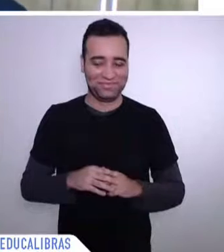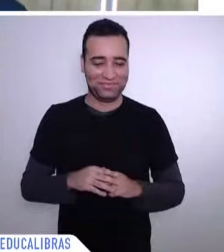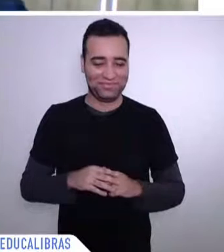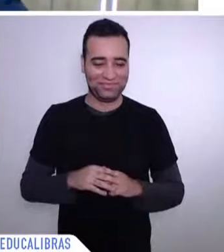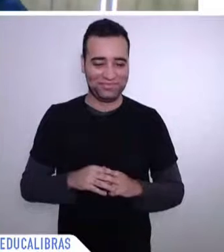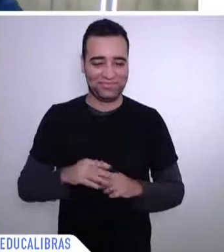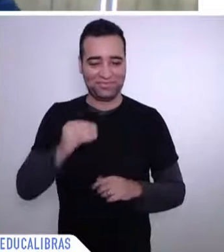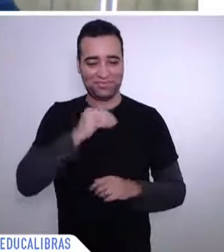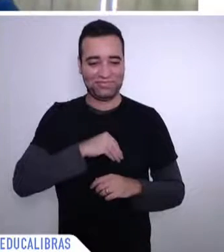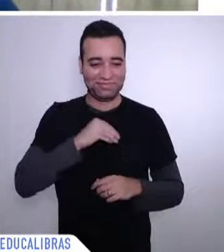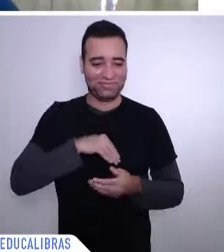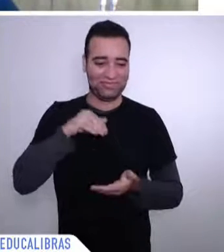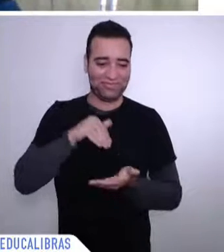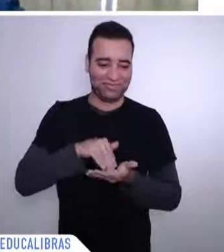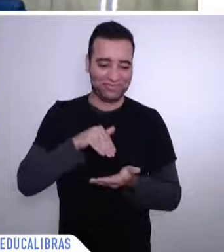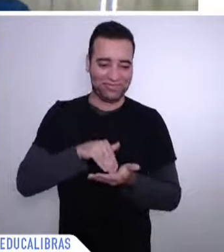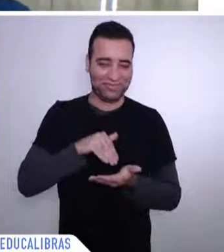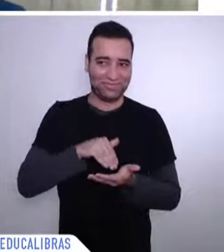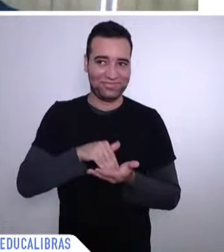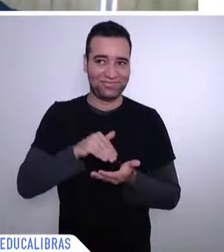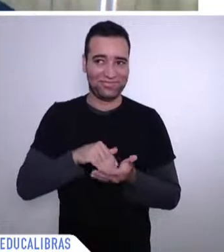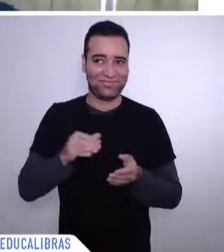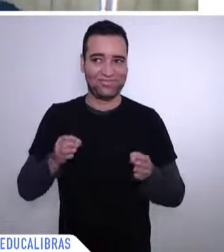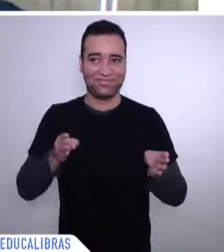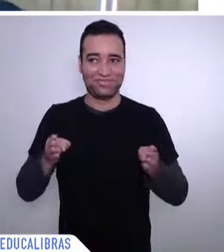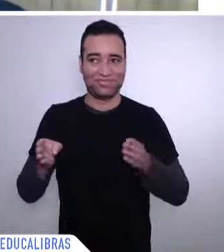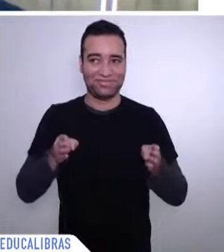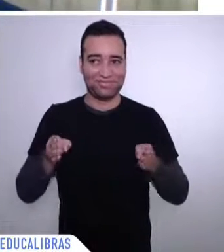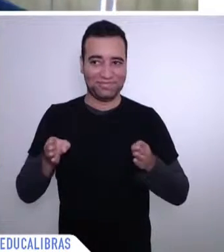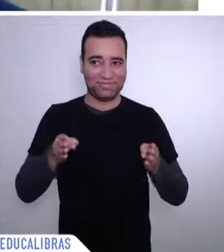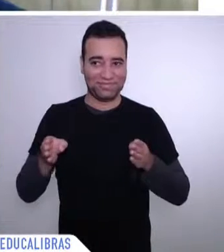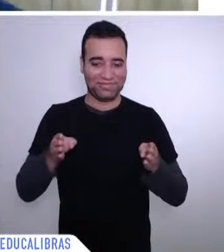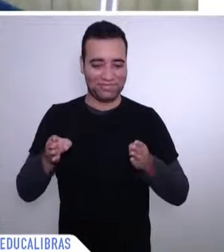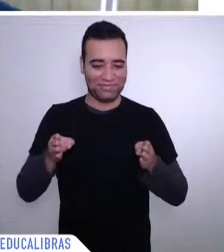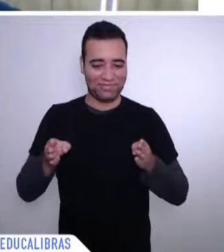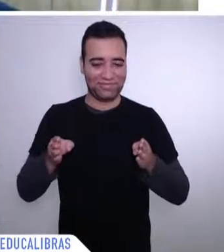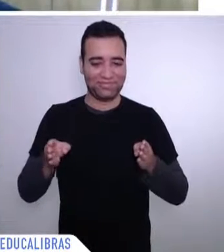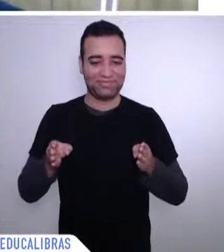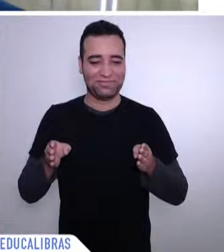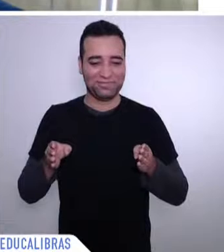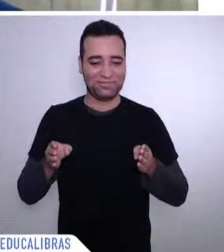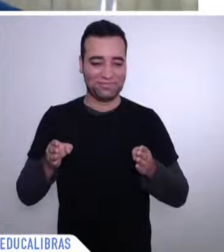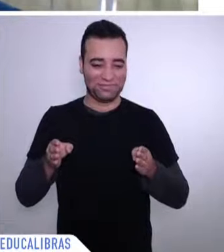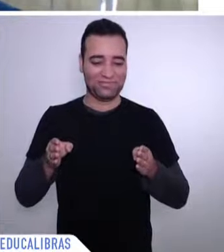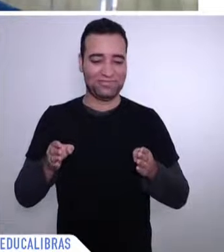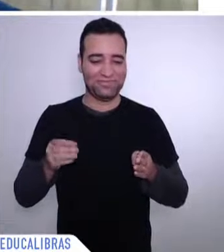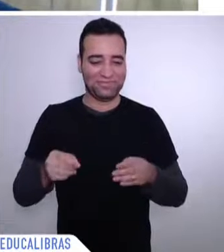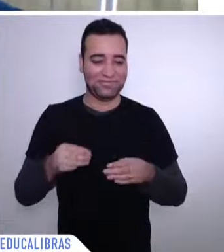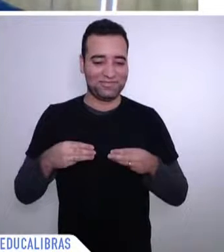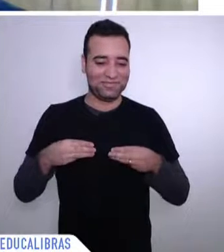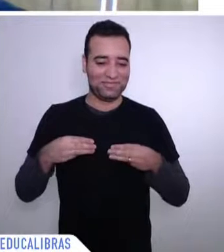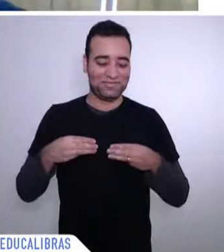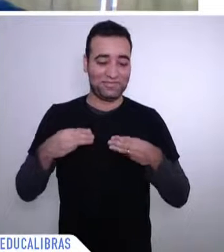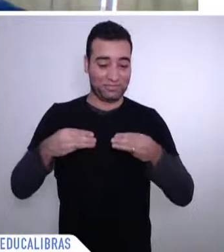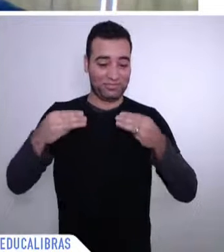would increase automatically the basic salary